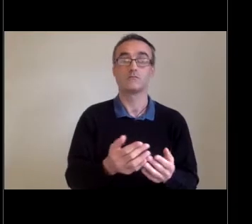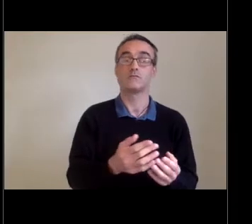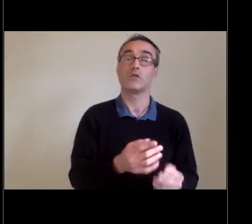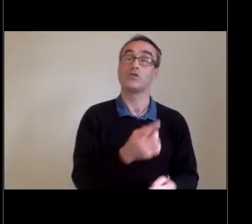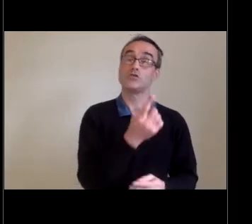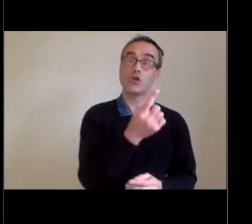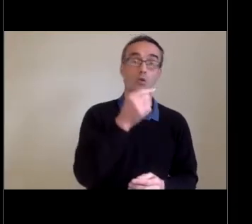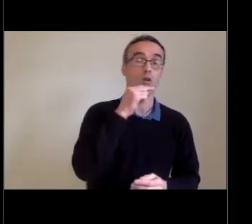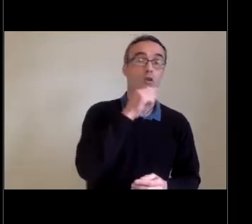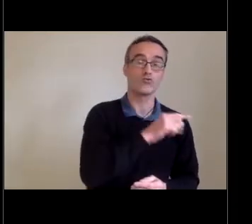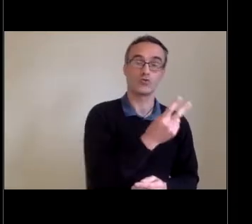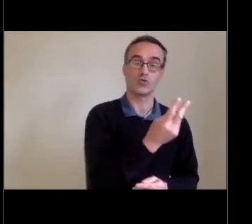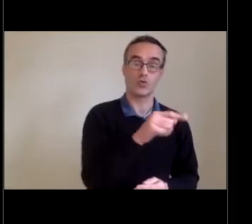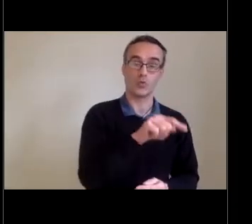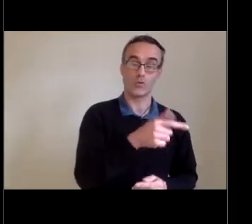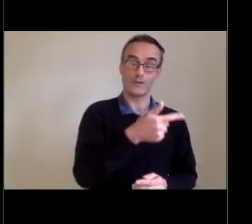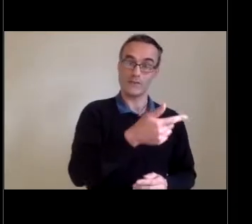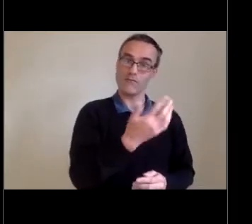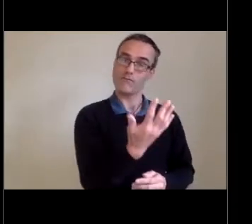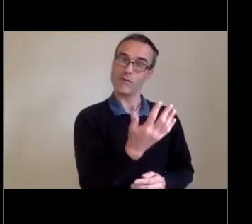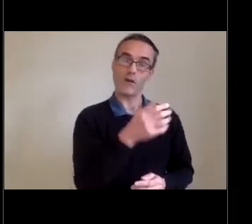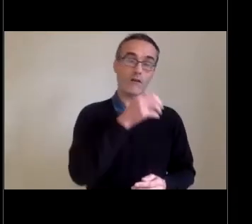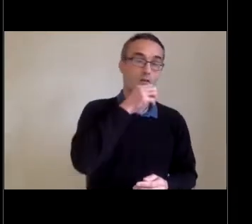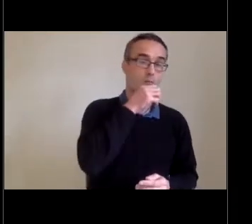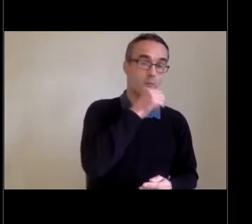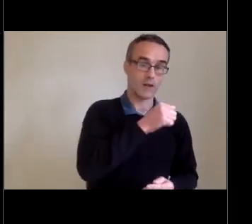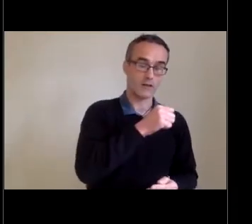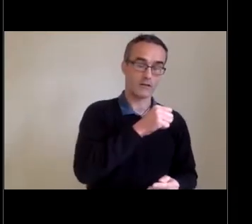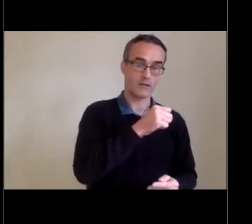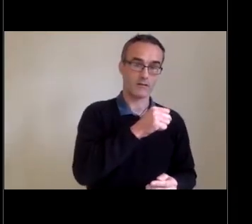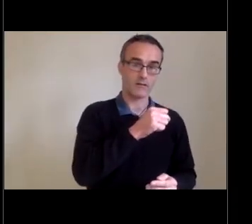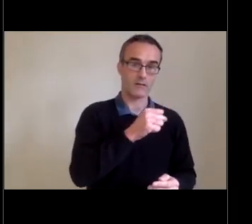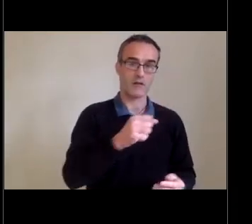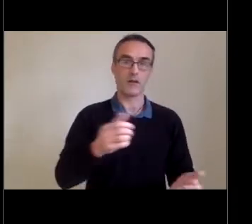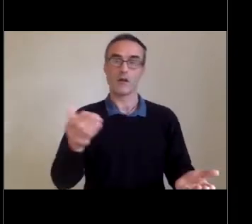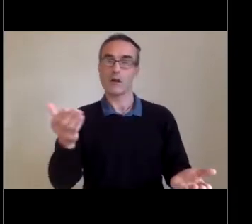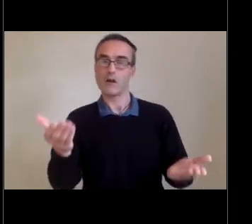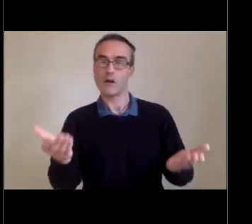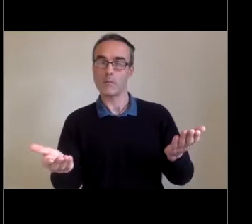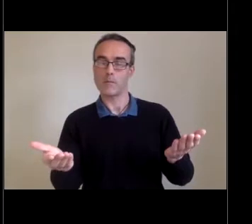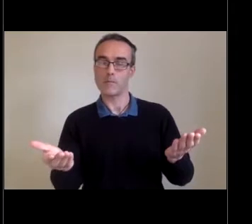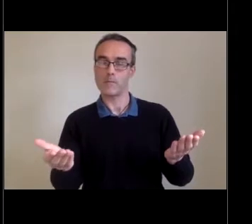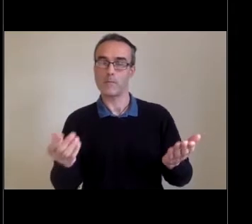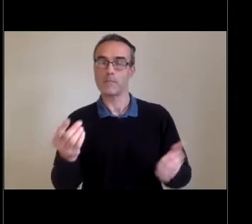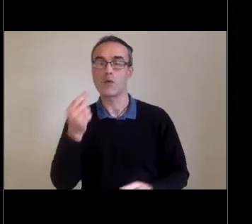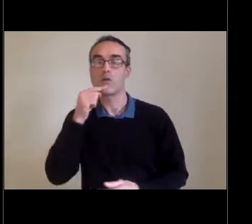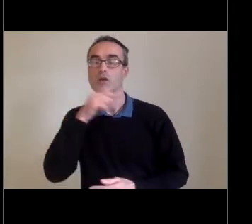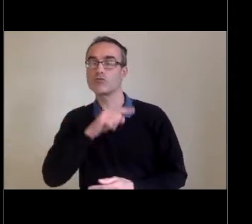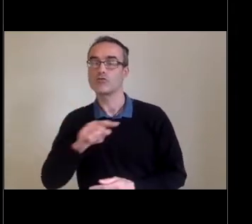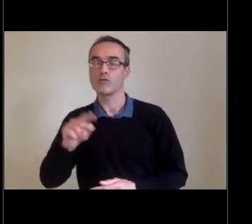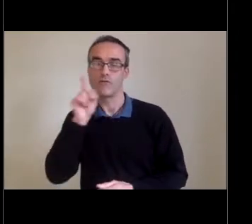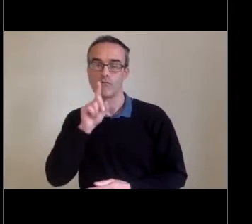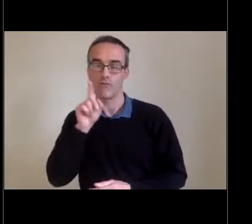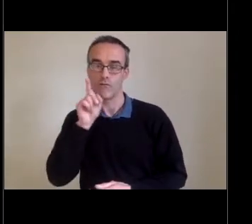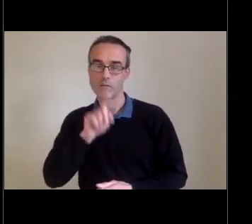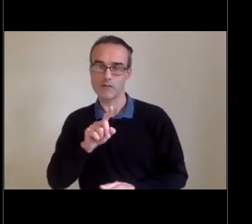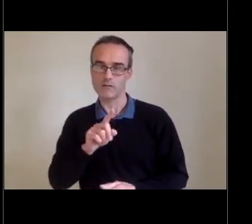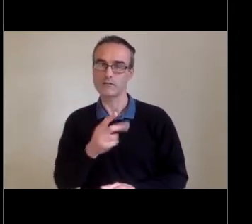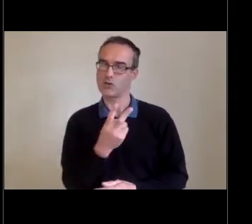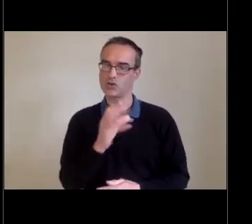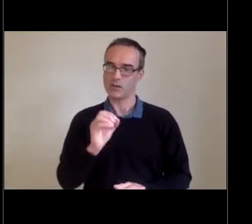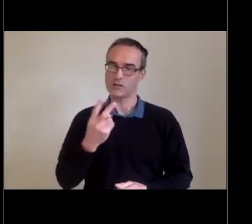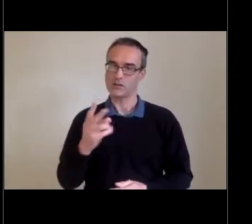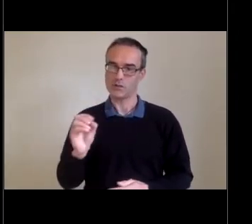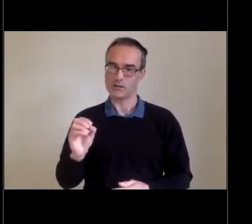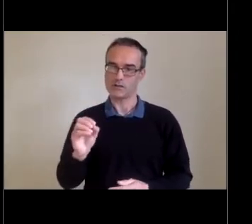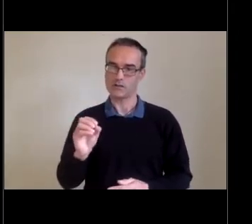102.7 males per 100 males in Nigeria in 2020. And this is growing at an